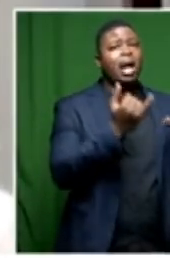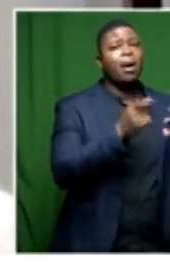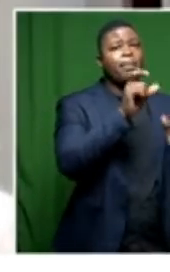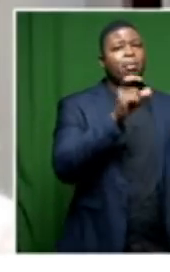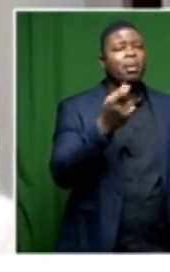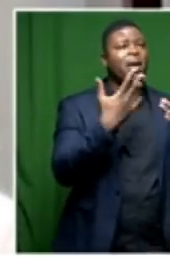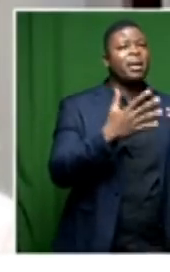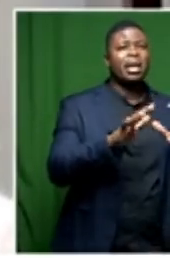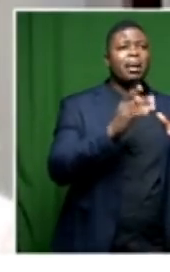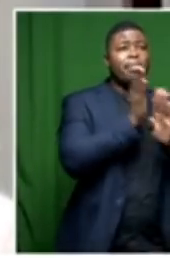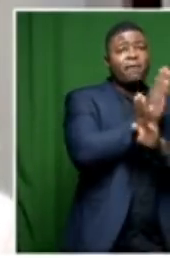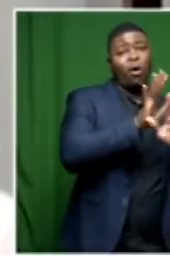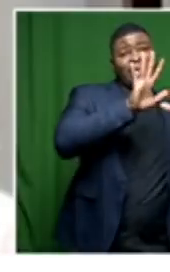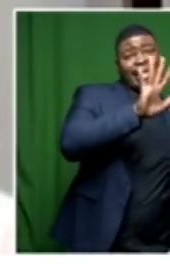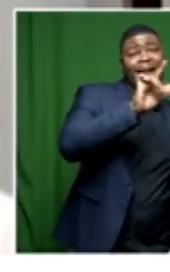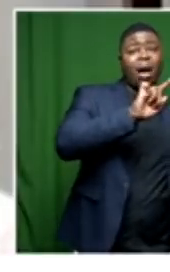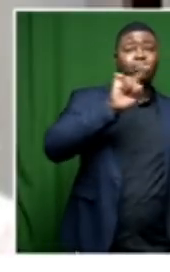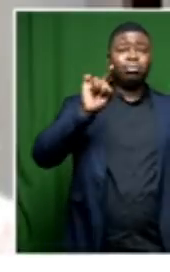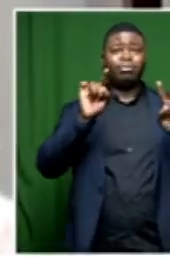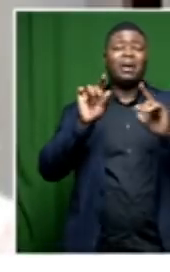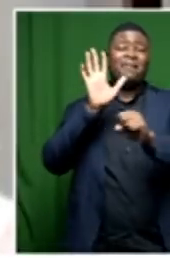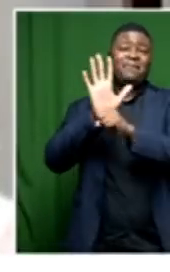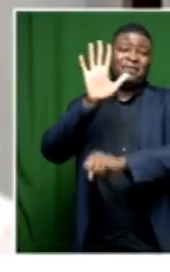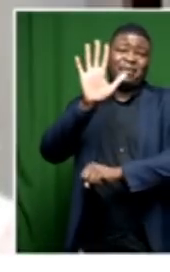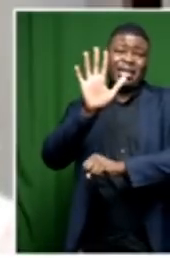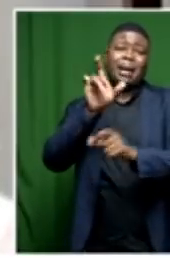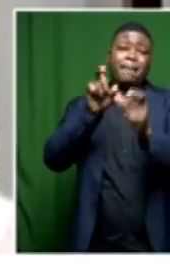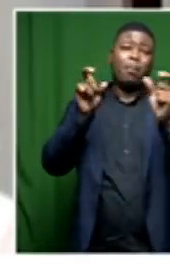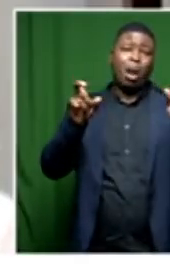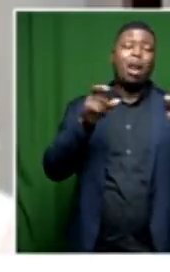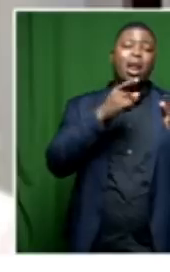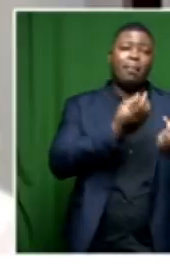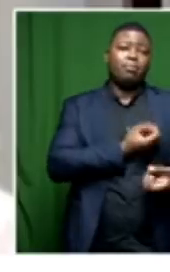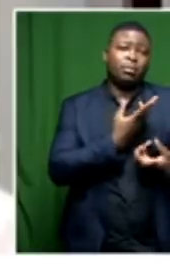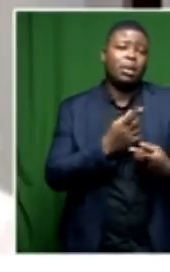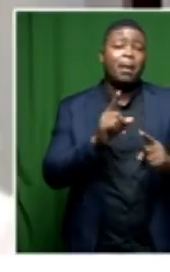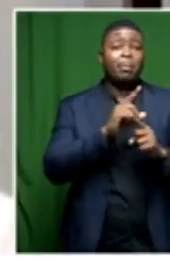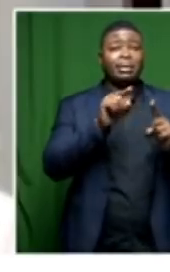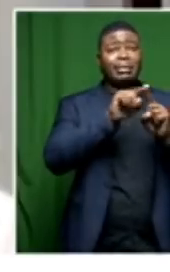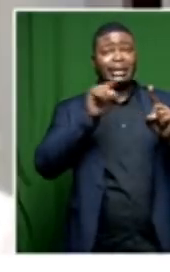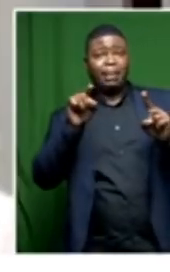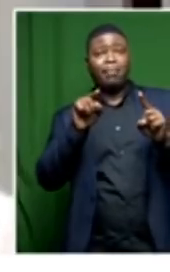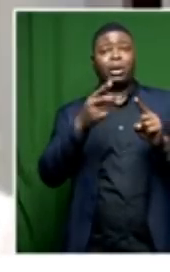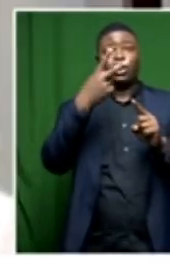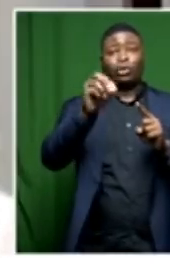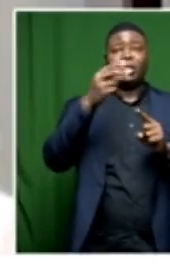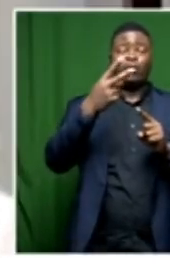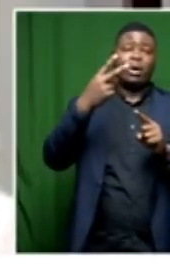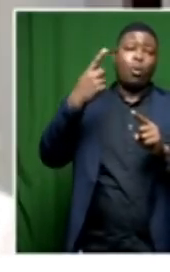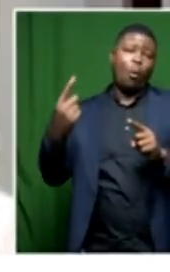to 15. It reduced in 2020, 2021, and in